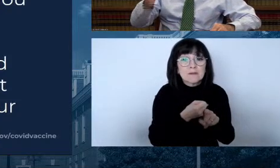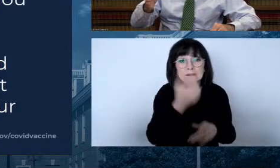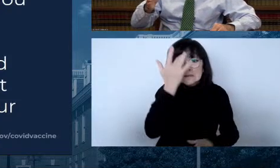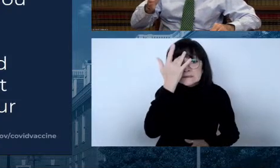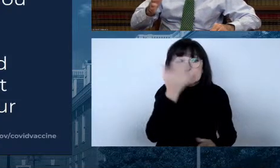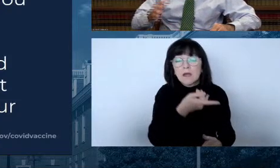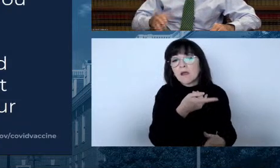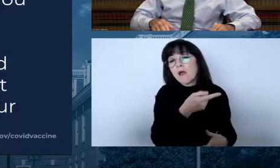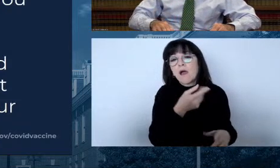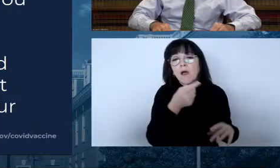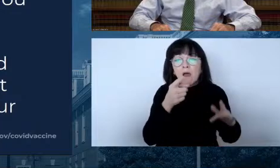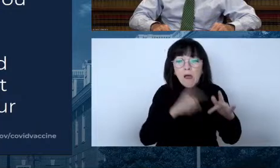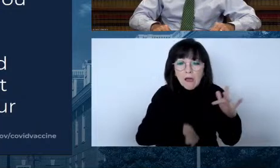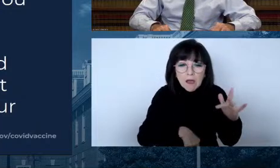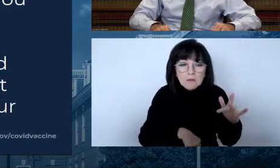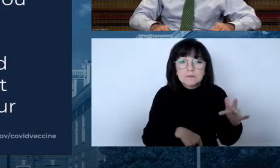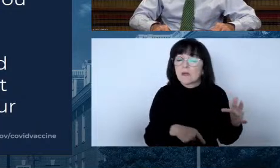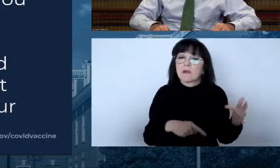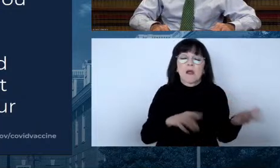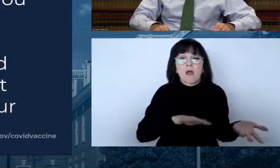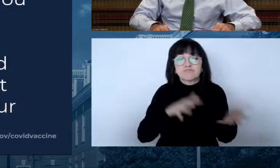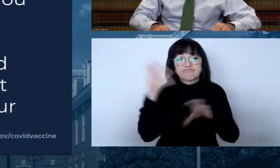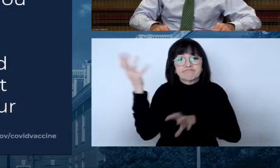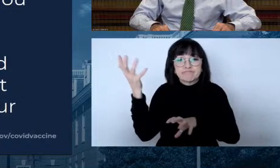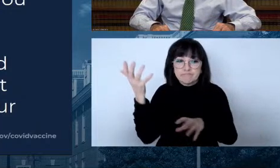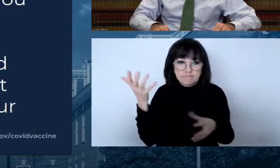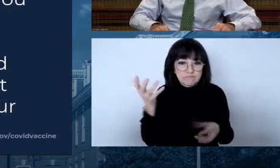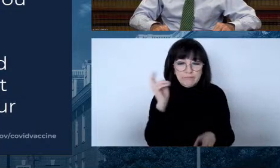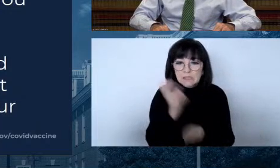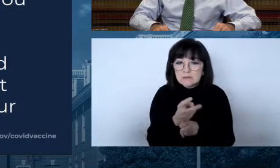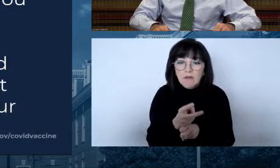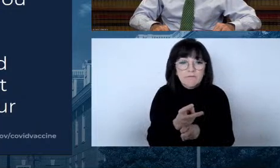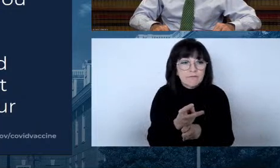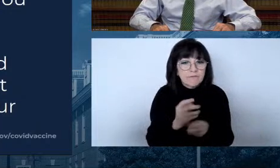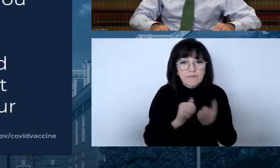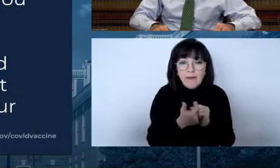The hospitals are experiencing that in a very more